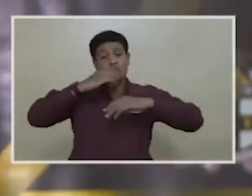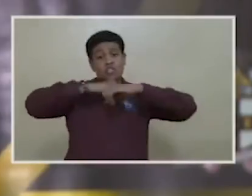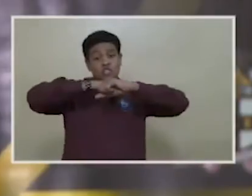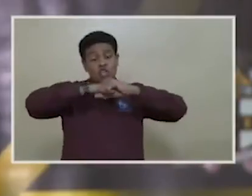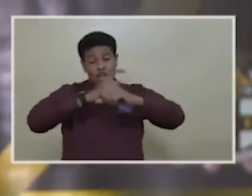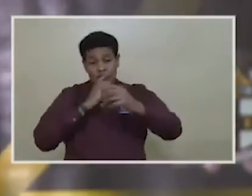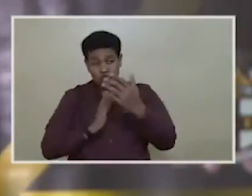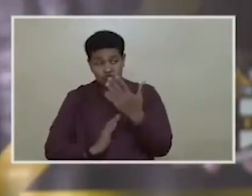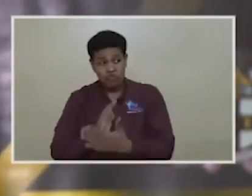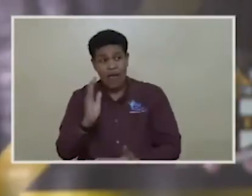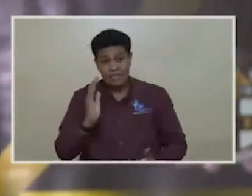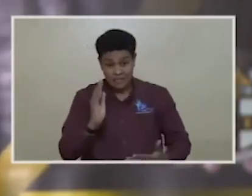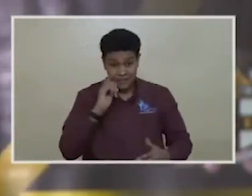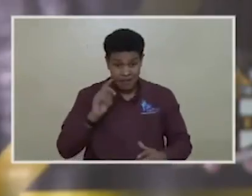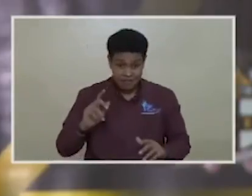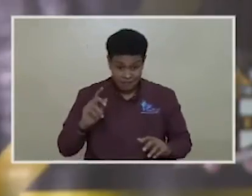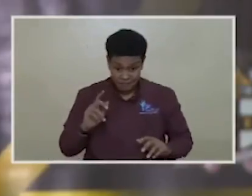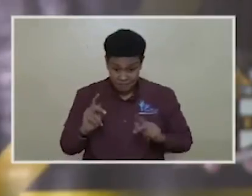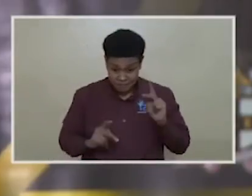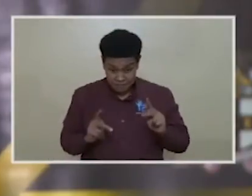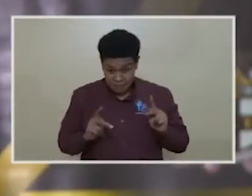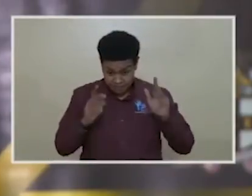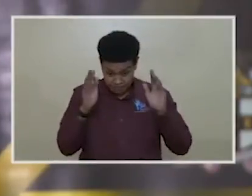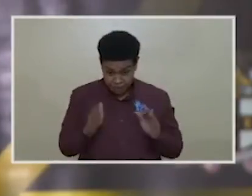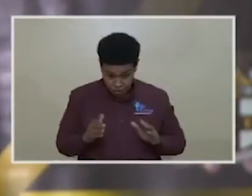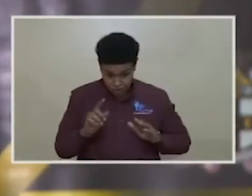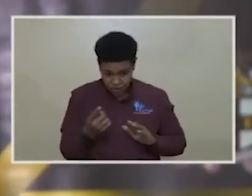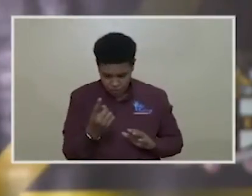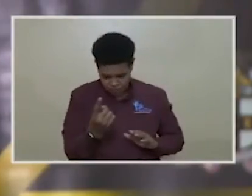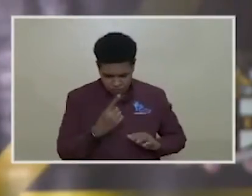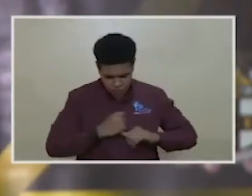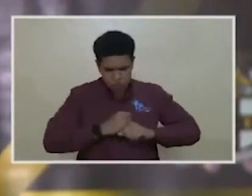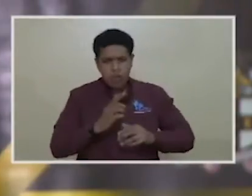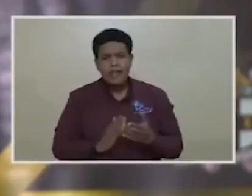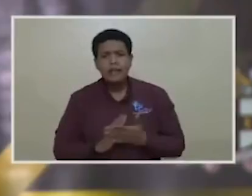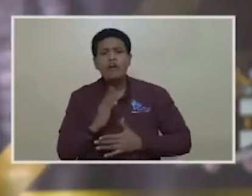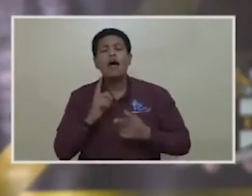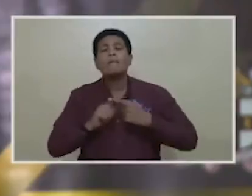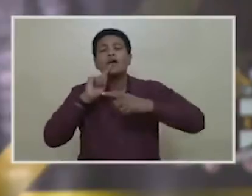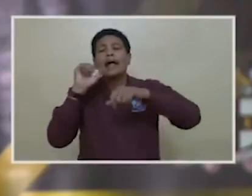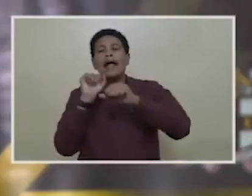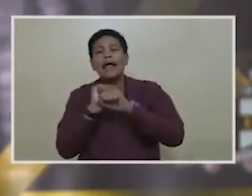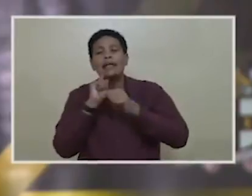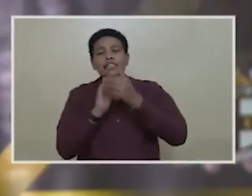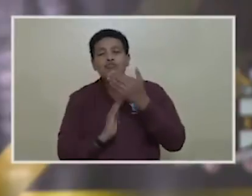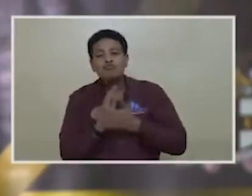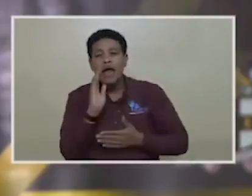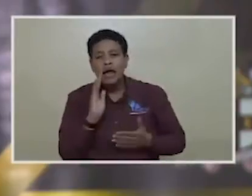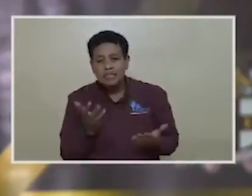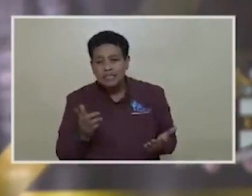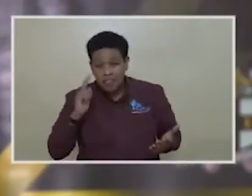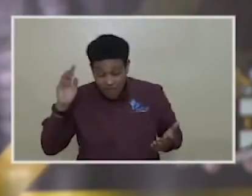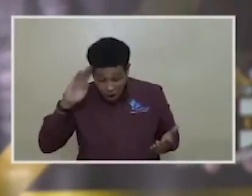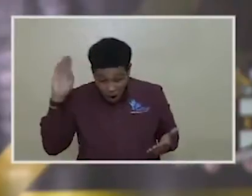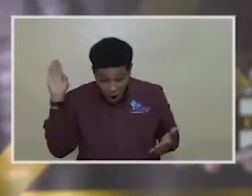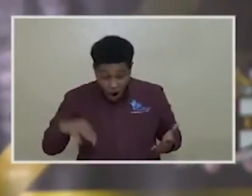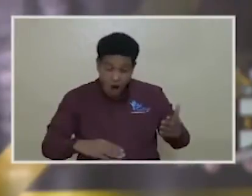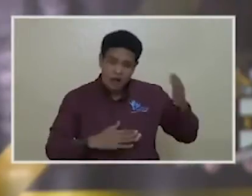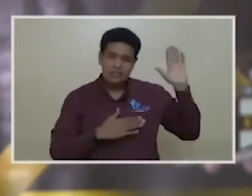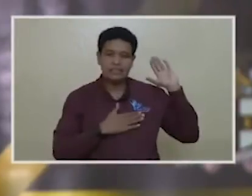the rights of the individual and guaranteeing the rights of every